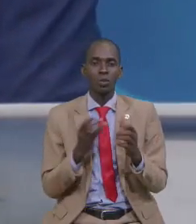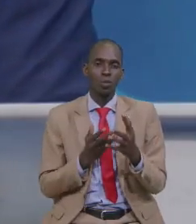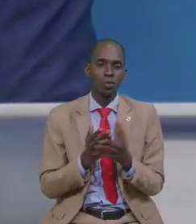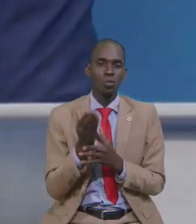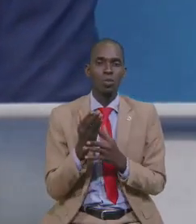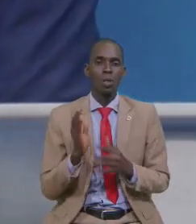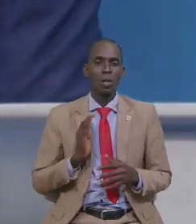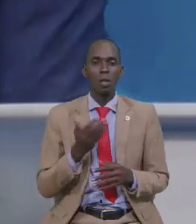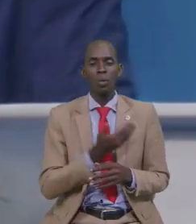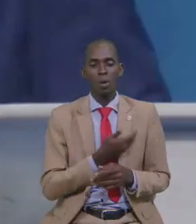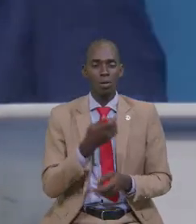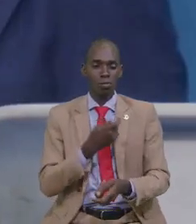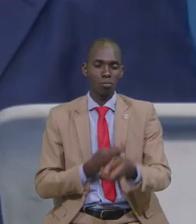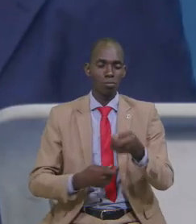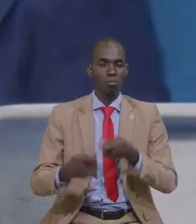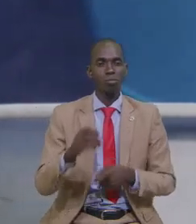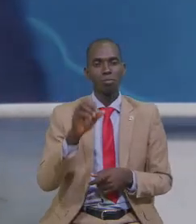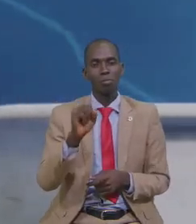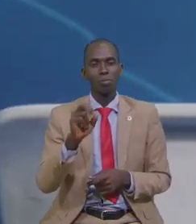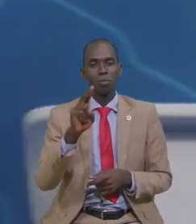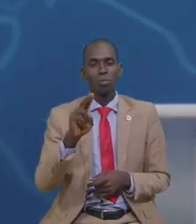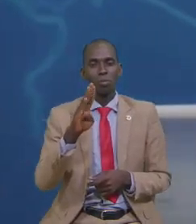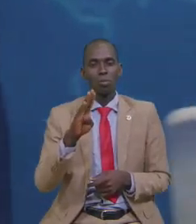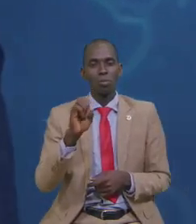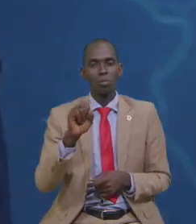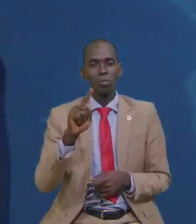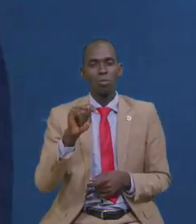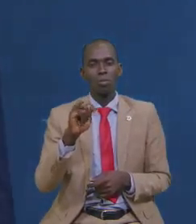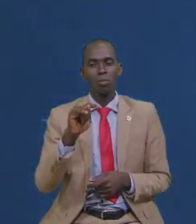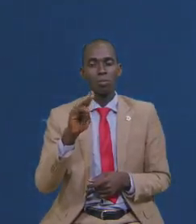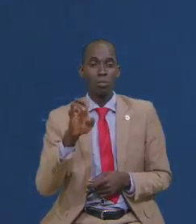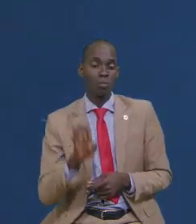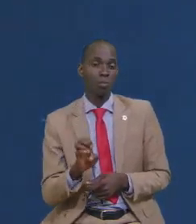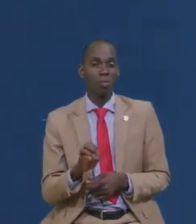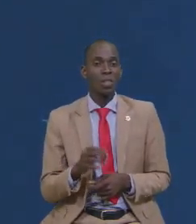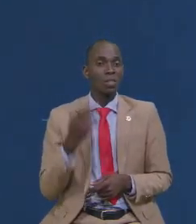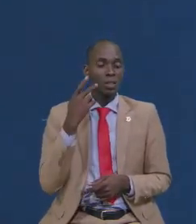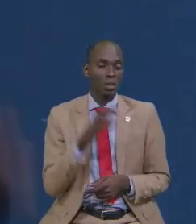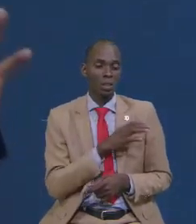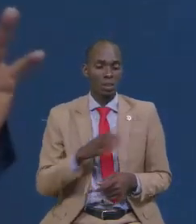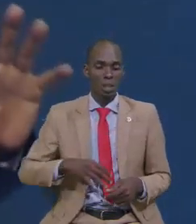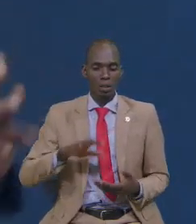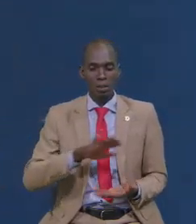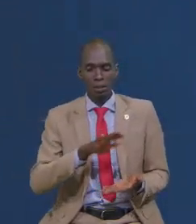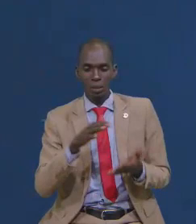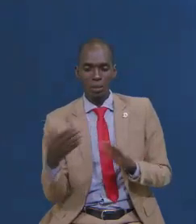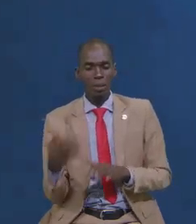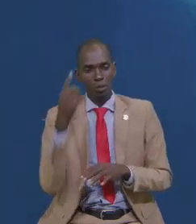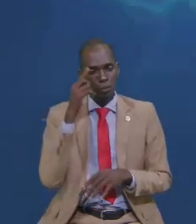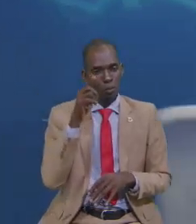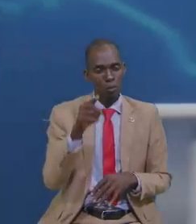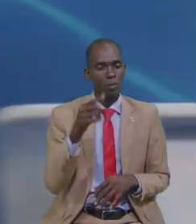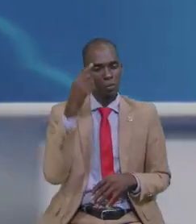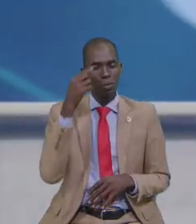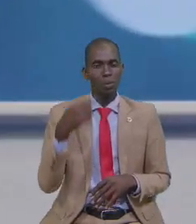our substitute. He died in our place. He died in your place. He suffered in